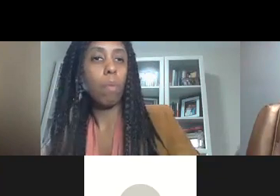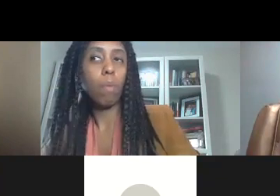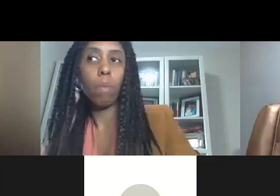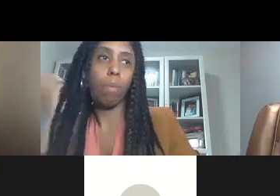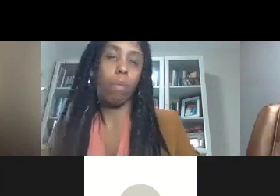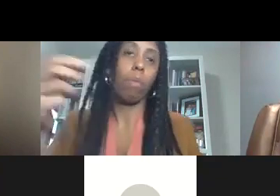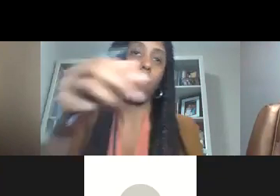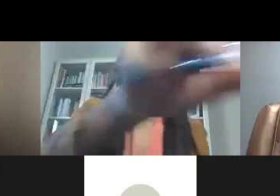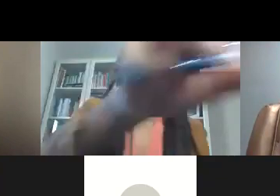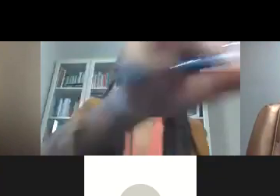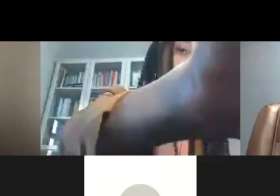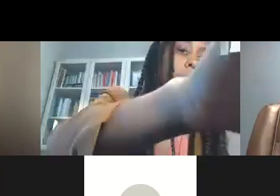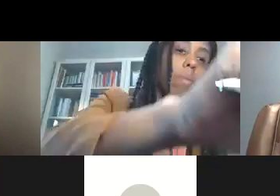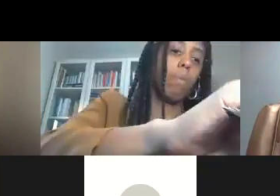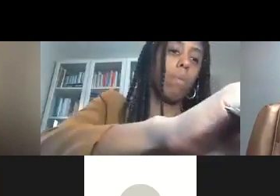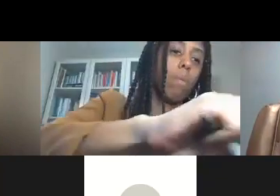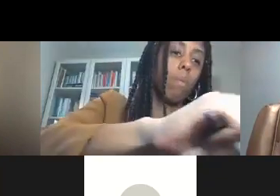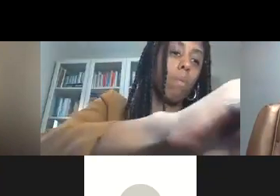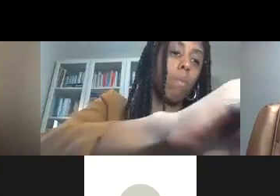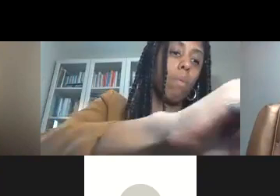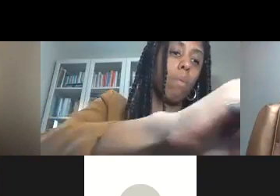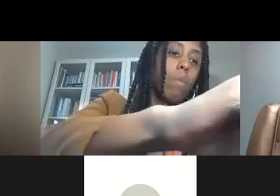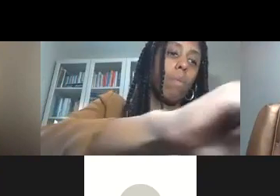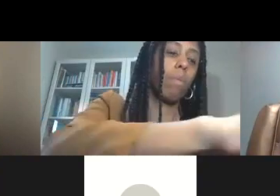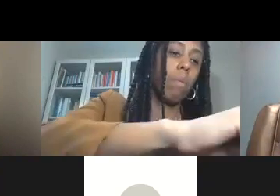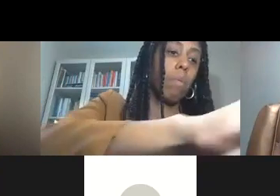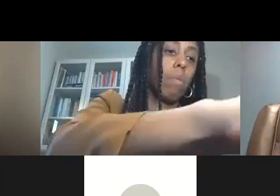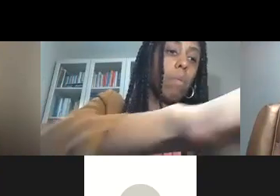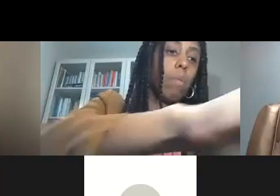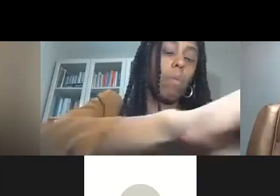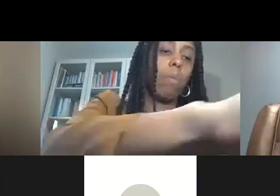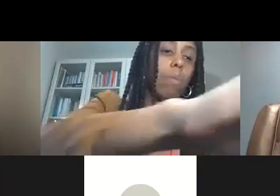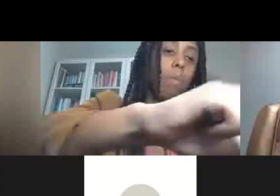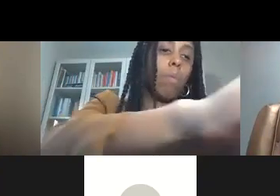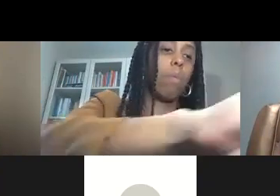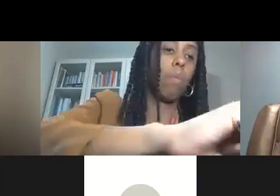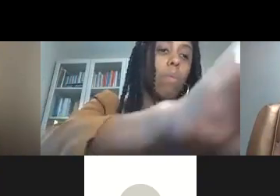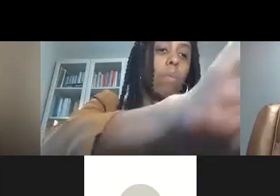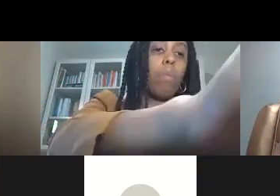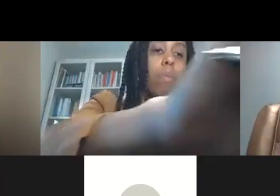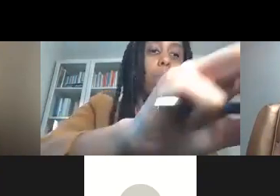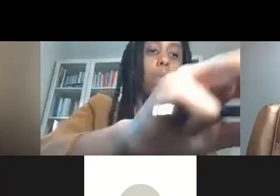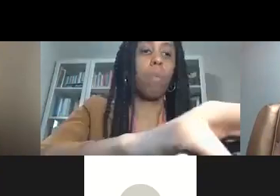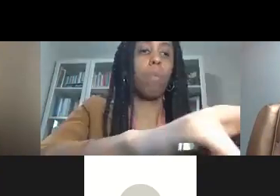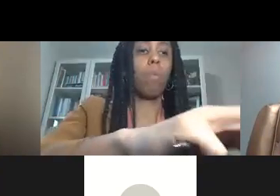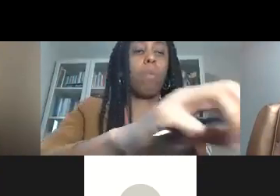the meeting occurrence. It is strictly a listening session.